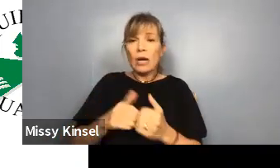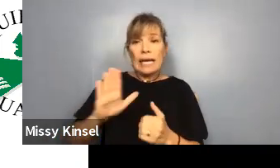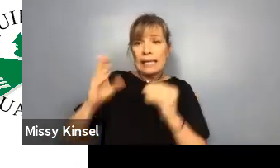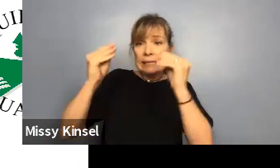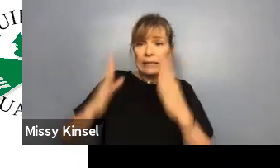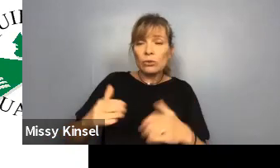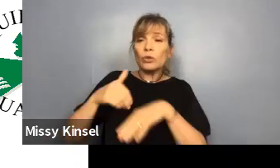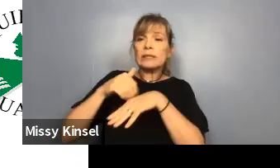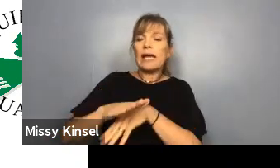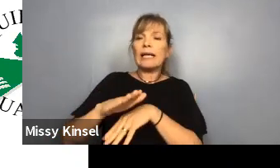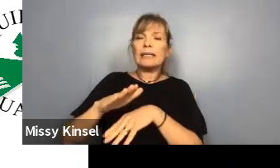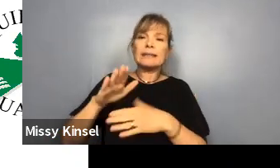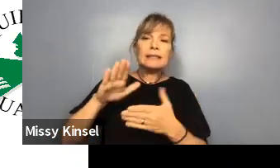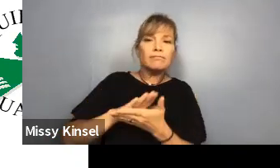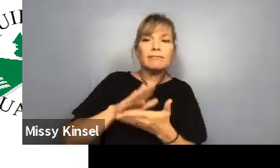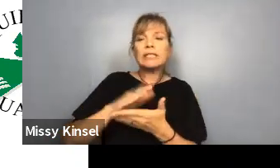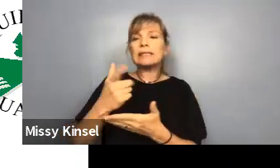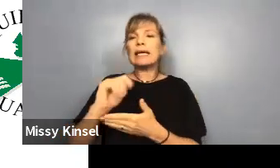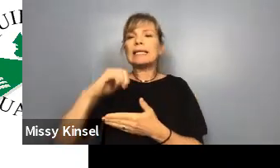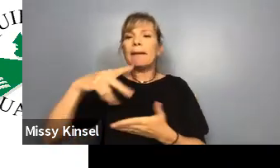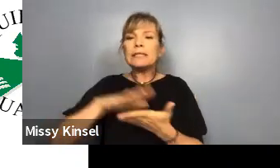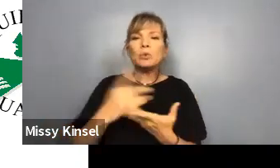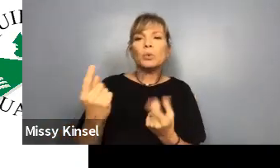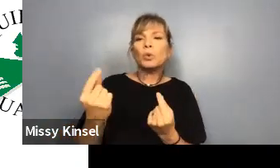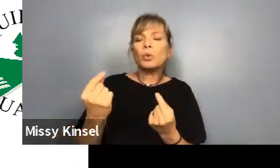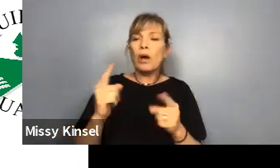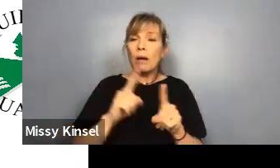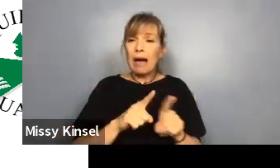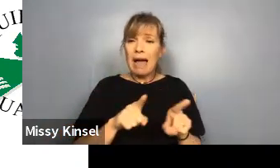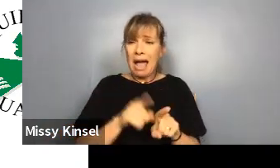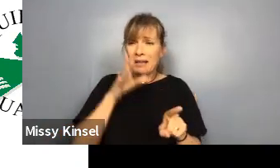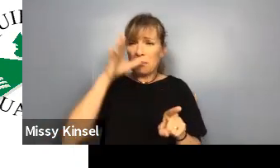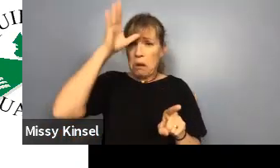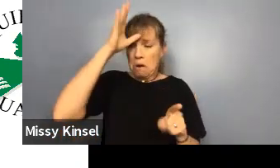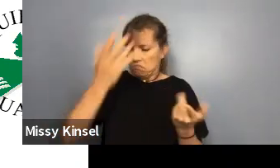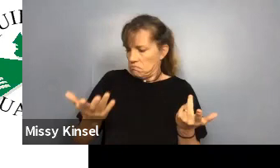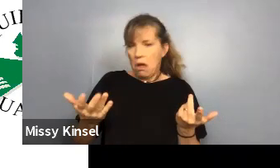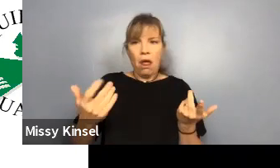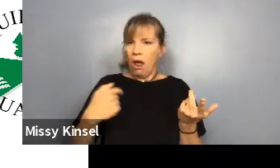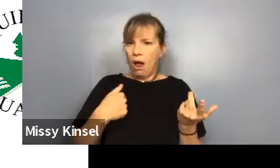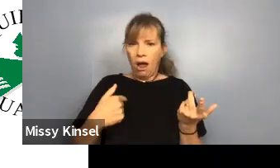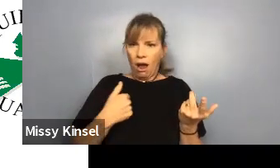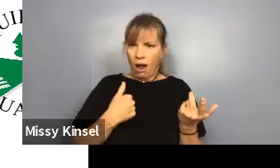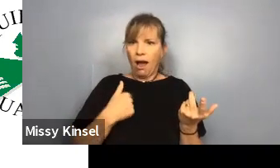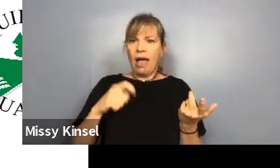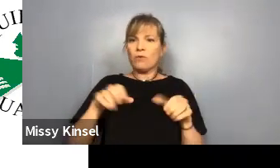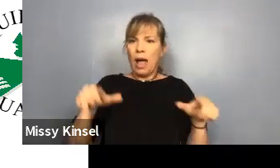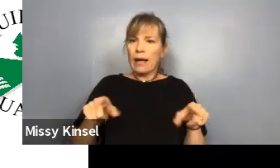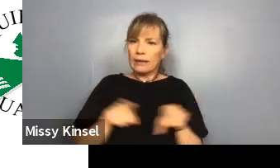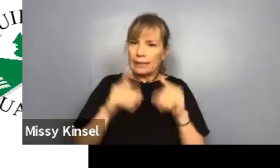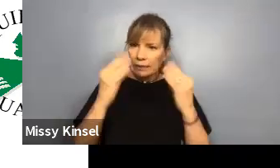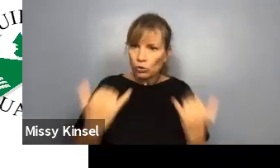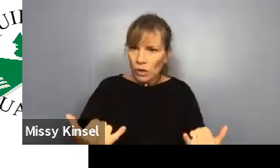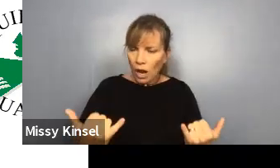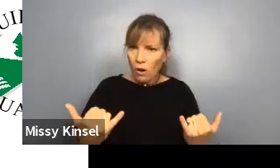teacher sends tip sheets and things to do. But as a parent, you know, I have to act as the teacher. So